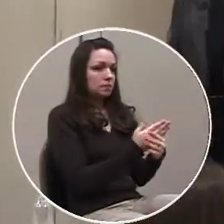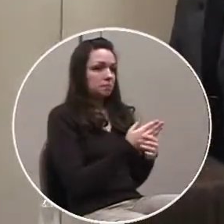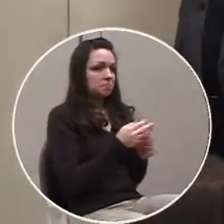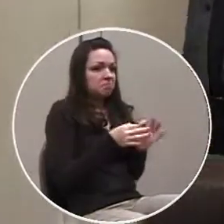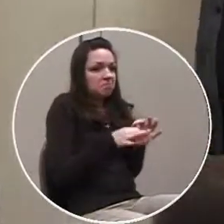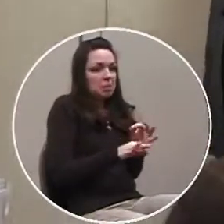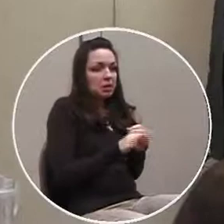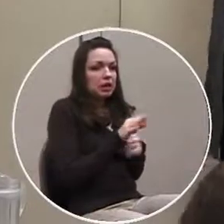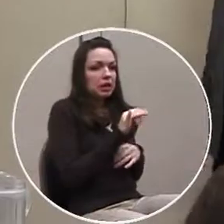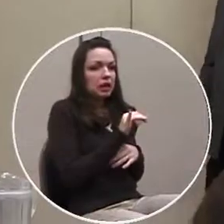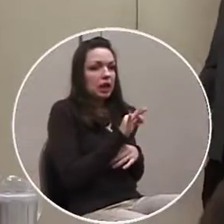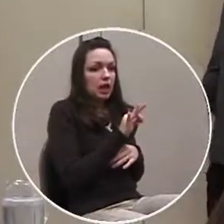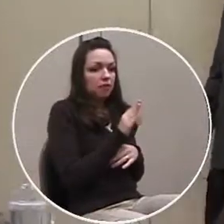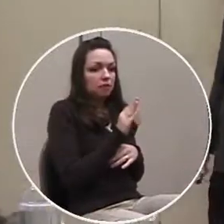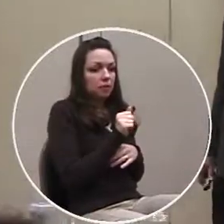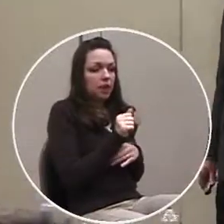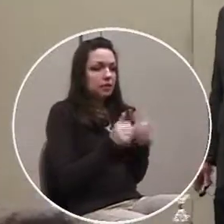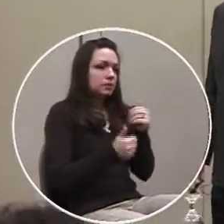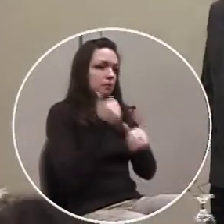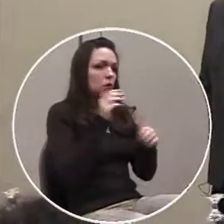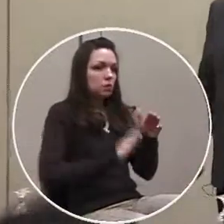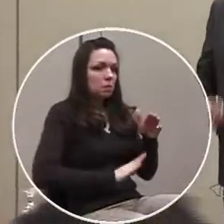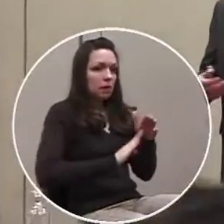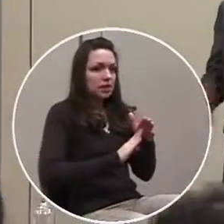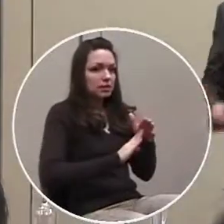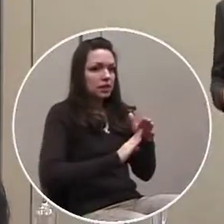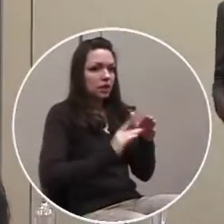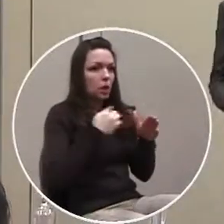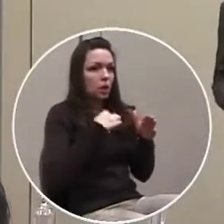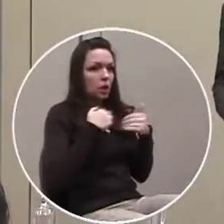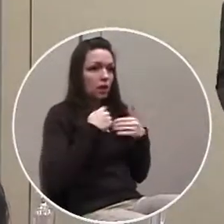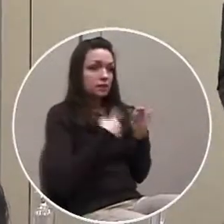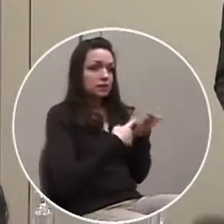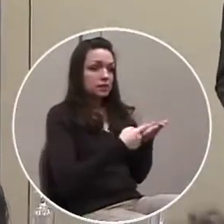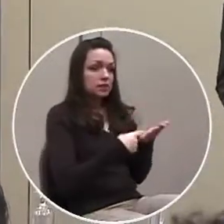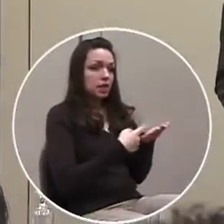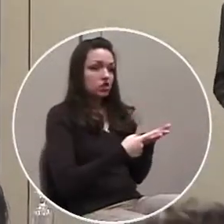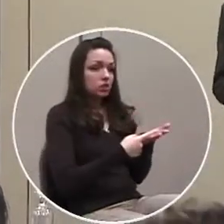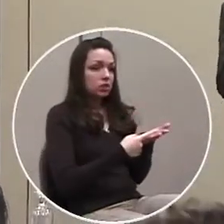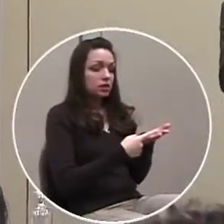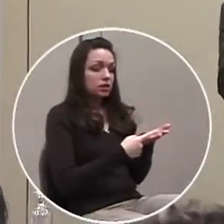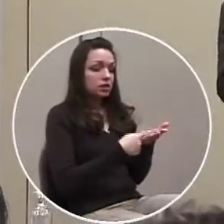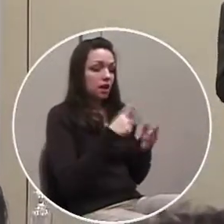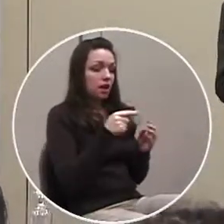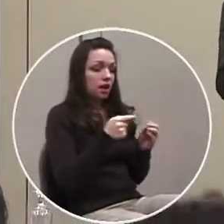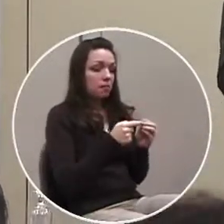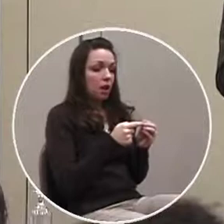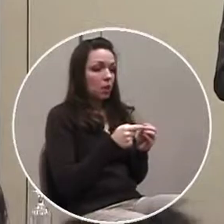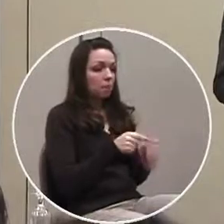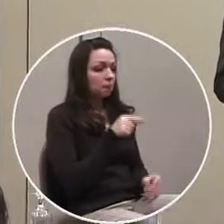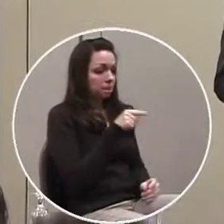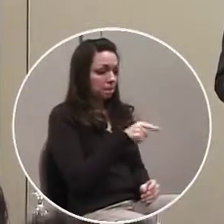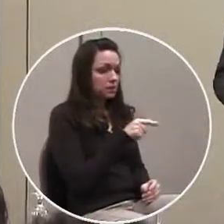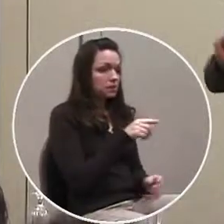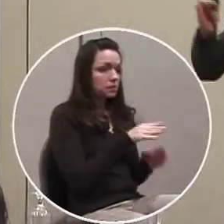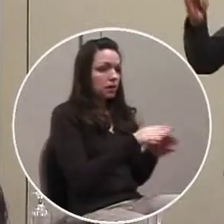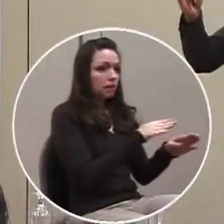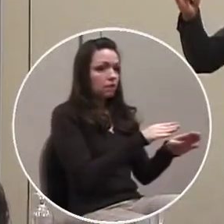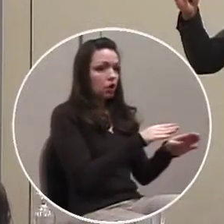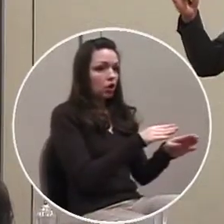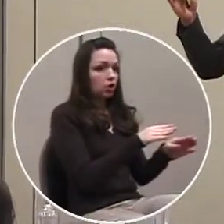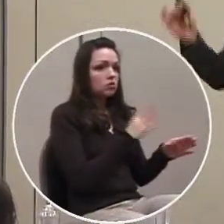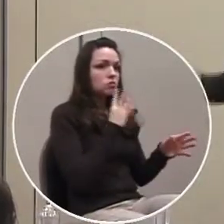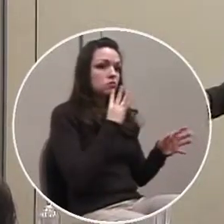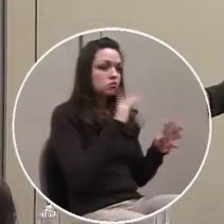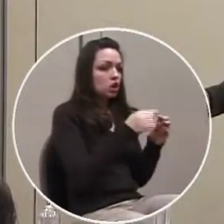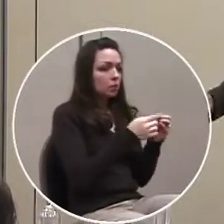FBA is the most basic FBA, where we actually have a discussion, a formal discussion around, here's the behavior, let's talk about what it looks